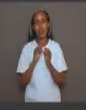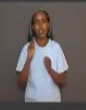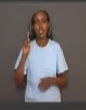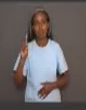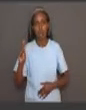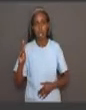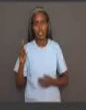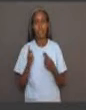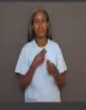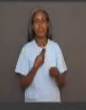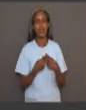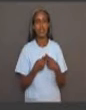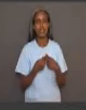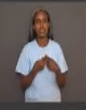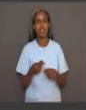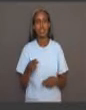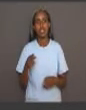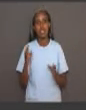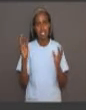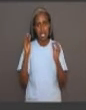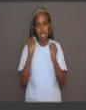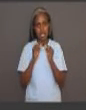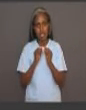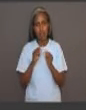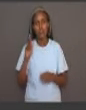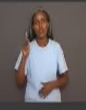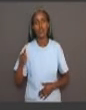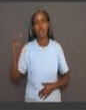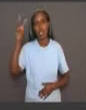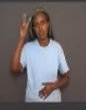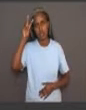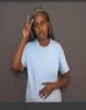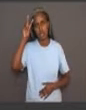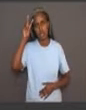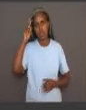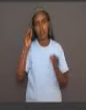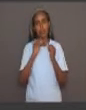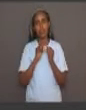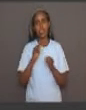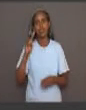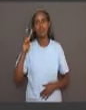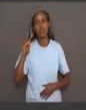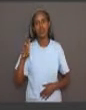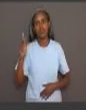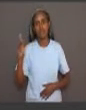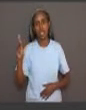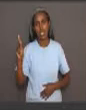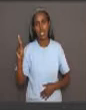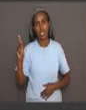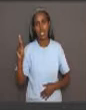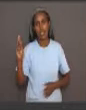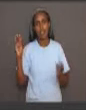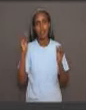plus 1 times the sum of k squared plus